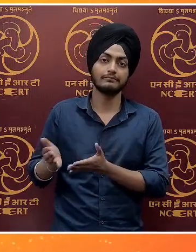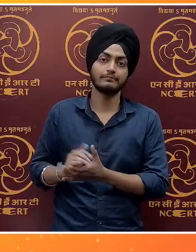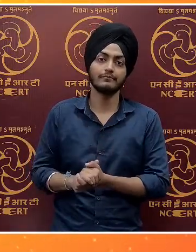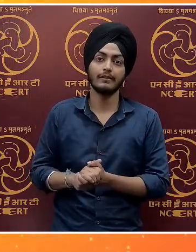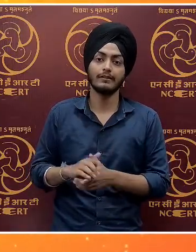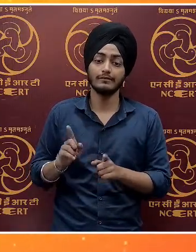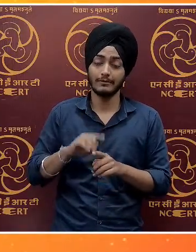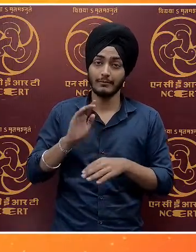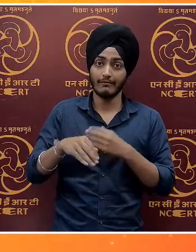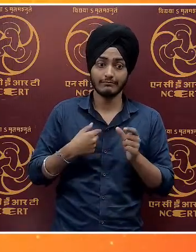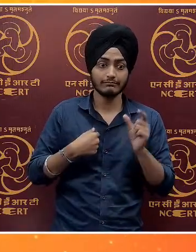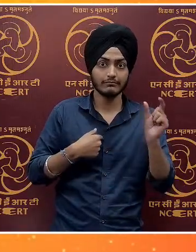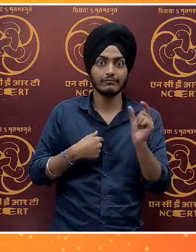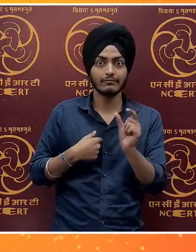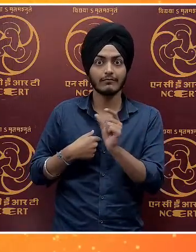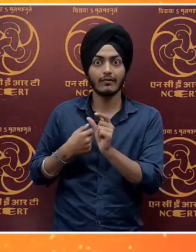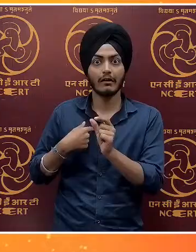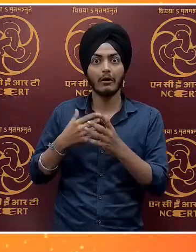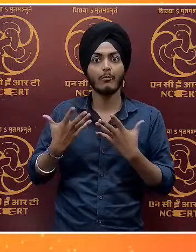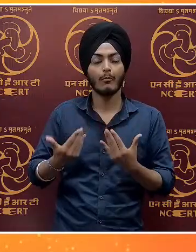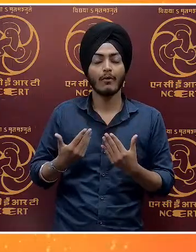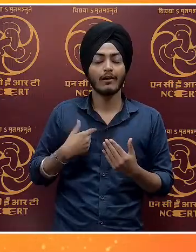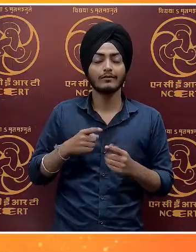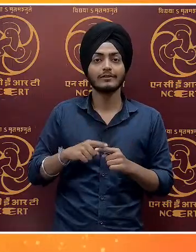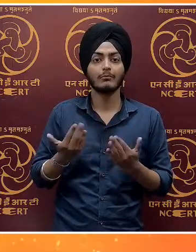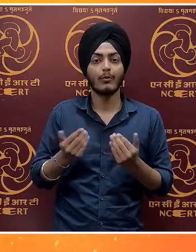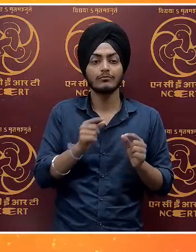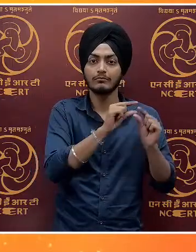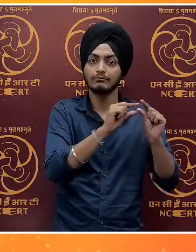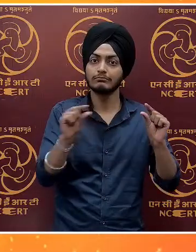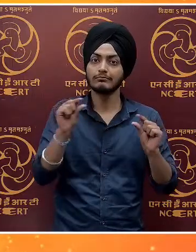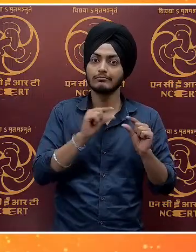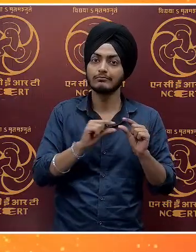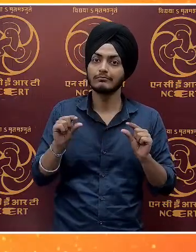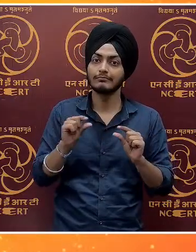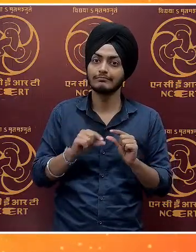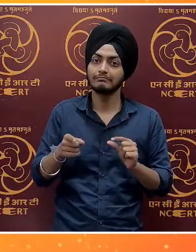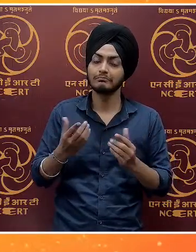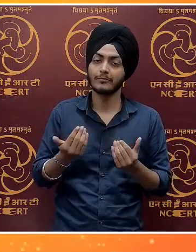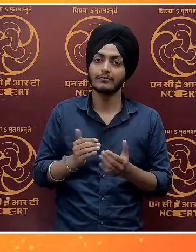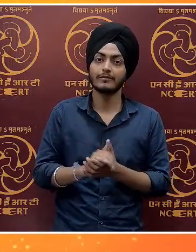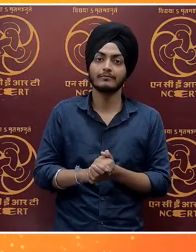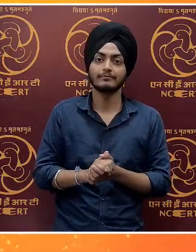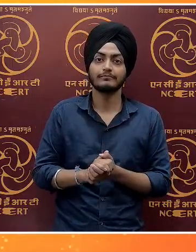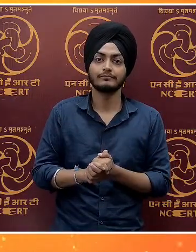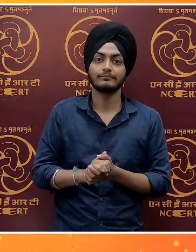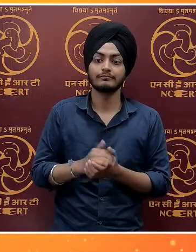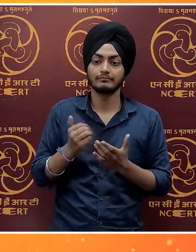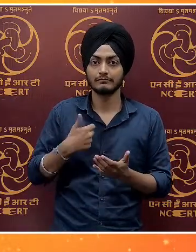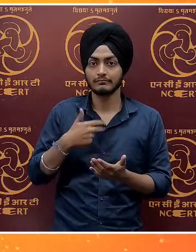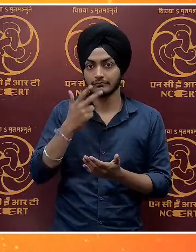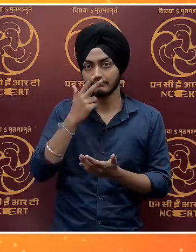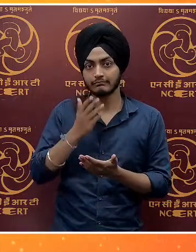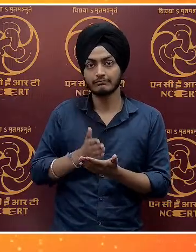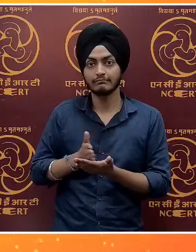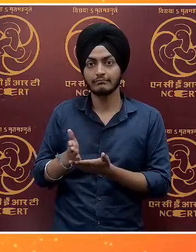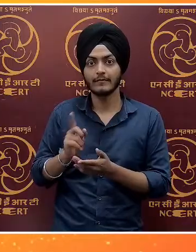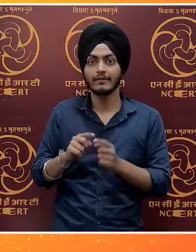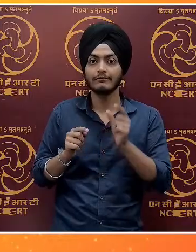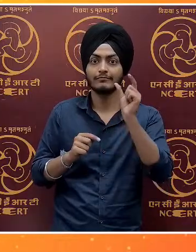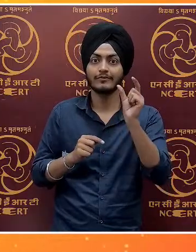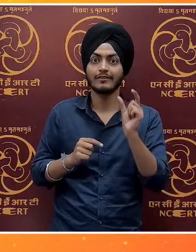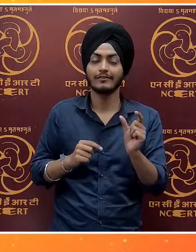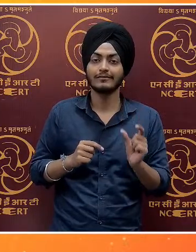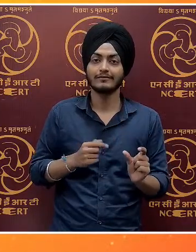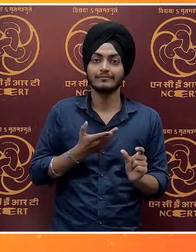the sentences using these words also to increase the rigor of the students. Definitely. Let's move towards the keywords.